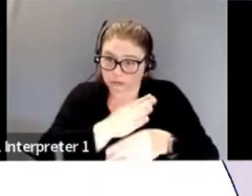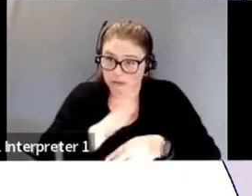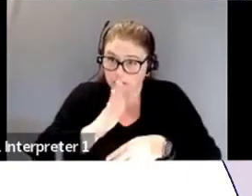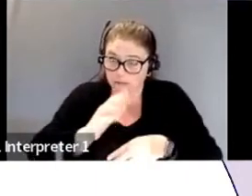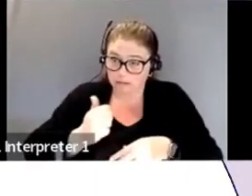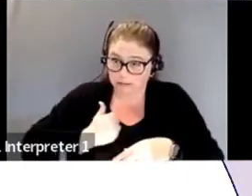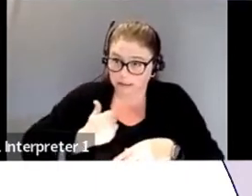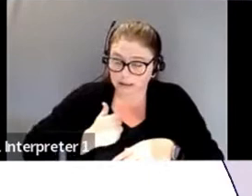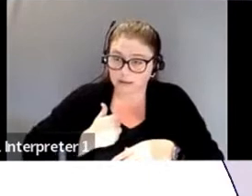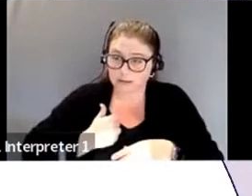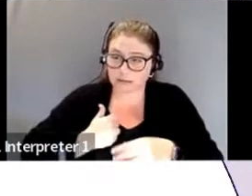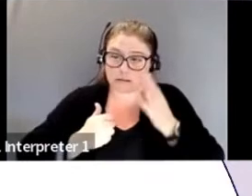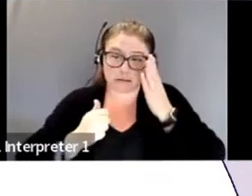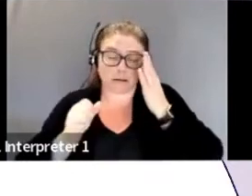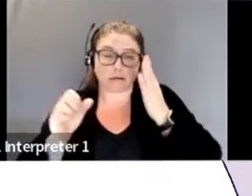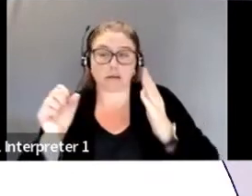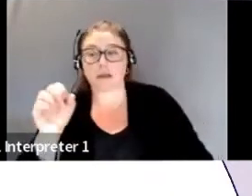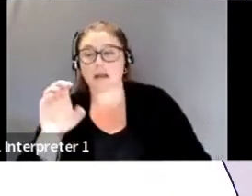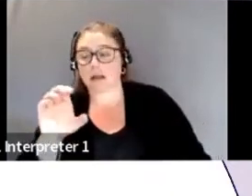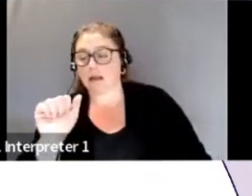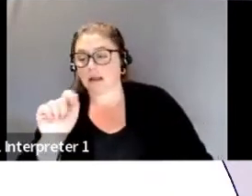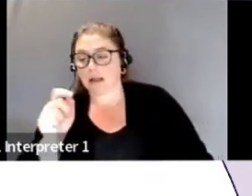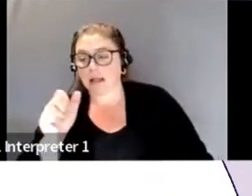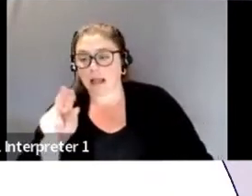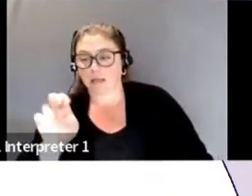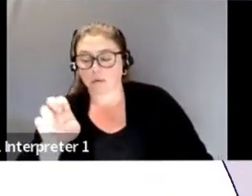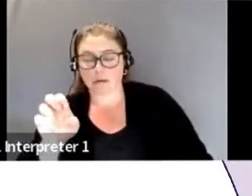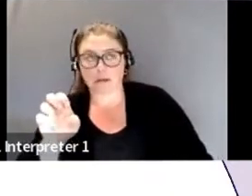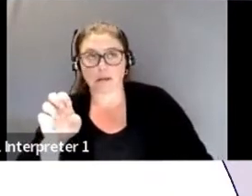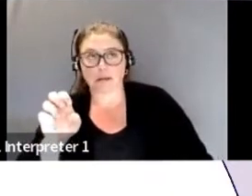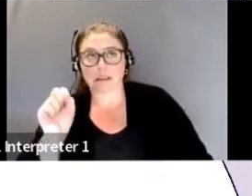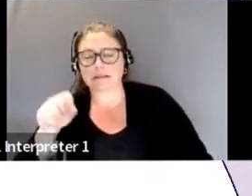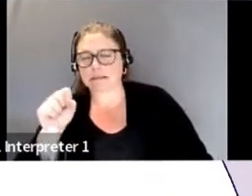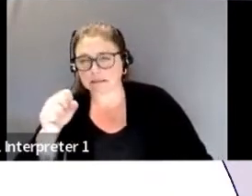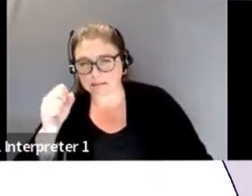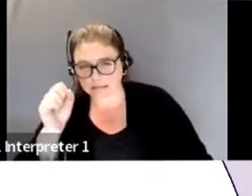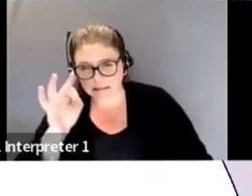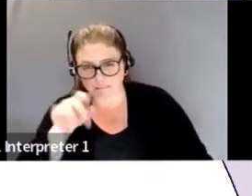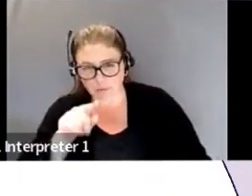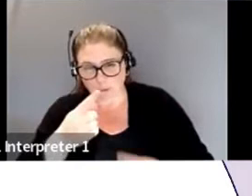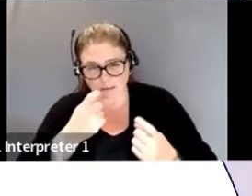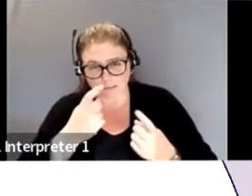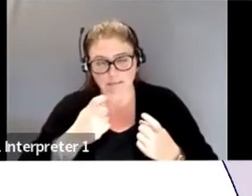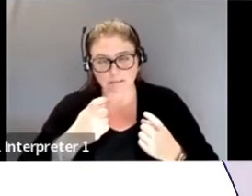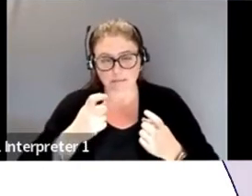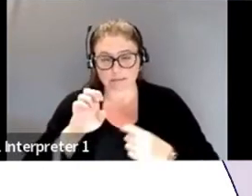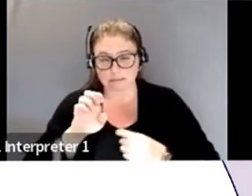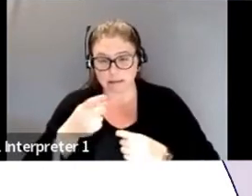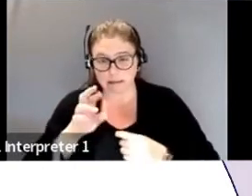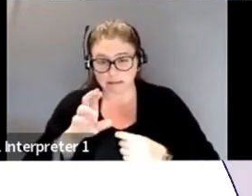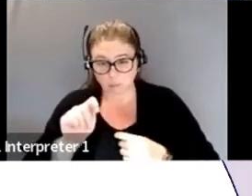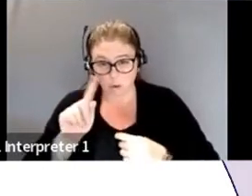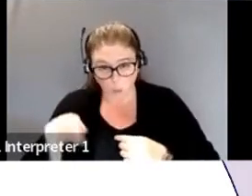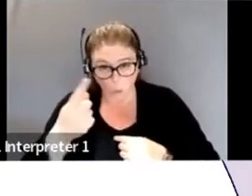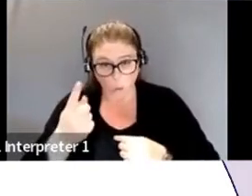Yeah, great question, Jacob. So if I'm understanding correctly, I think you're asking about whether export grants are to reach international markets